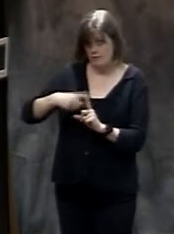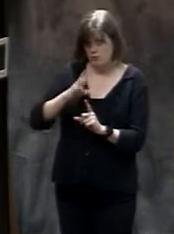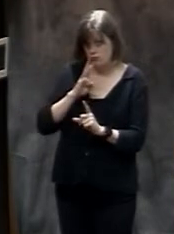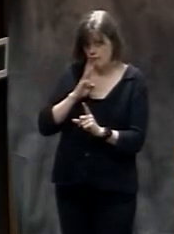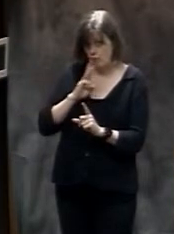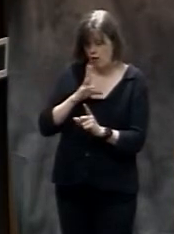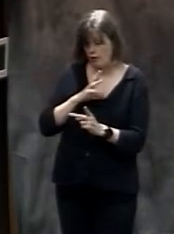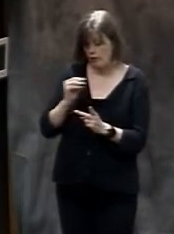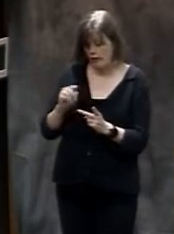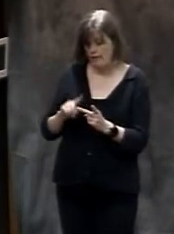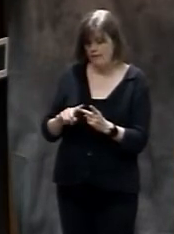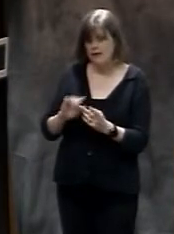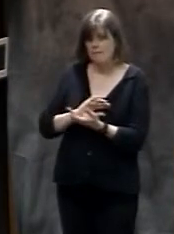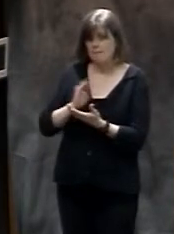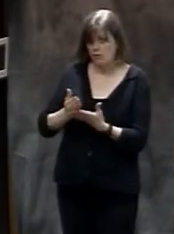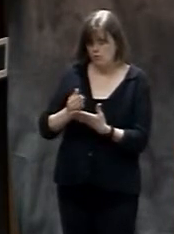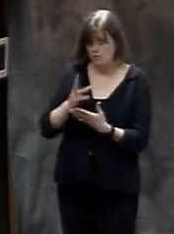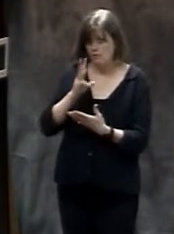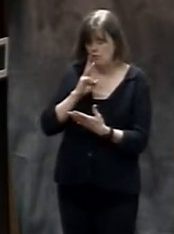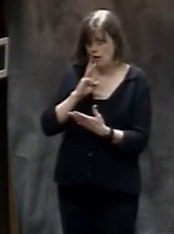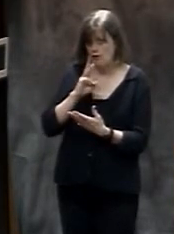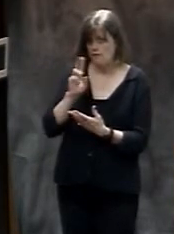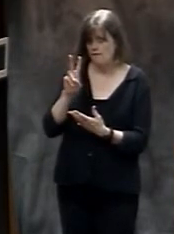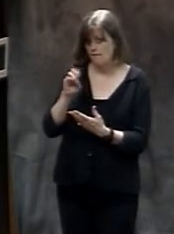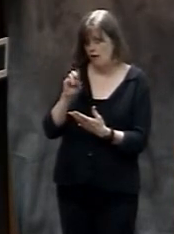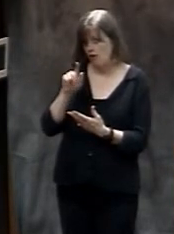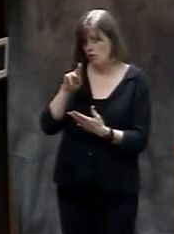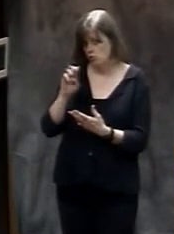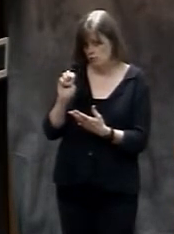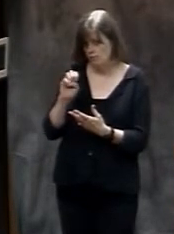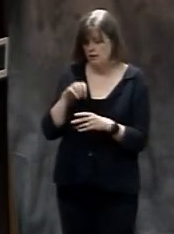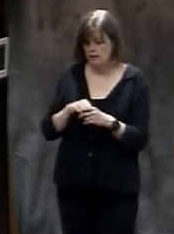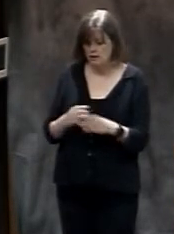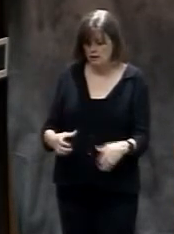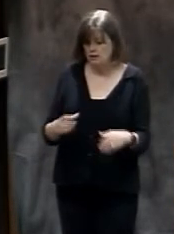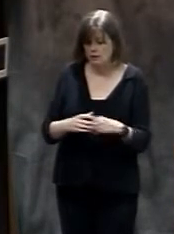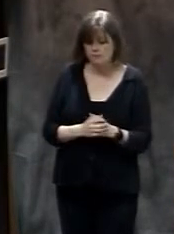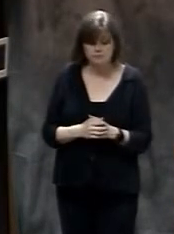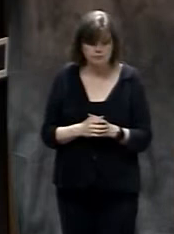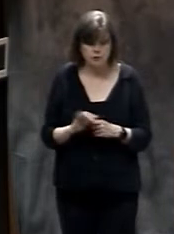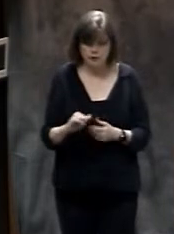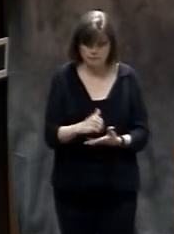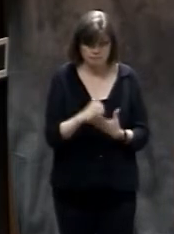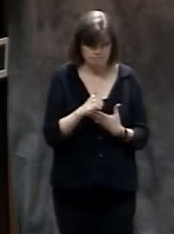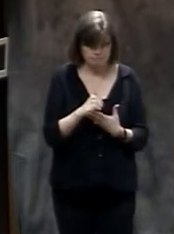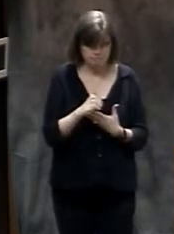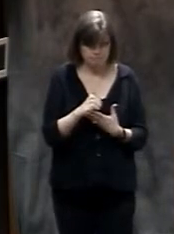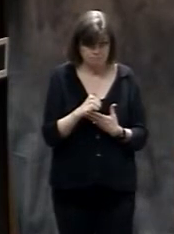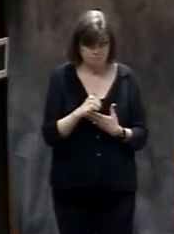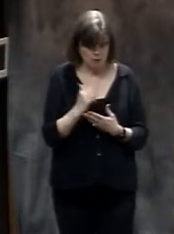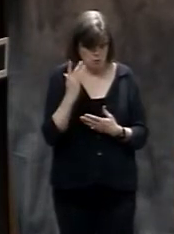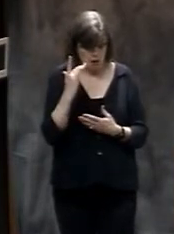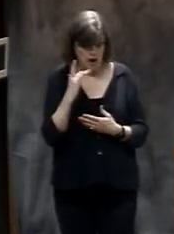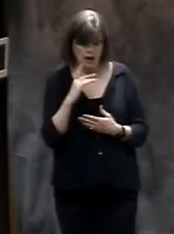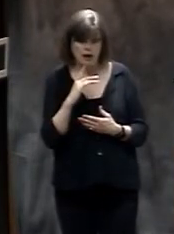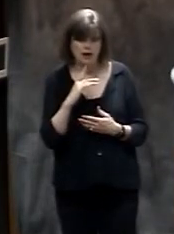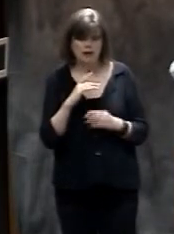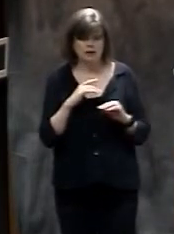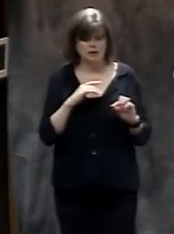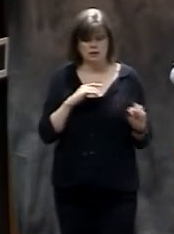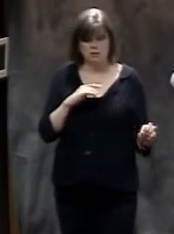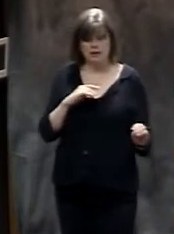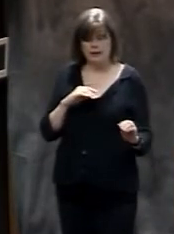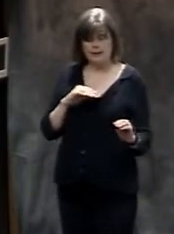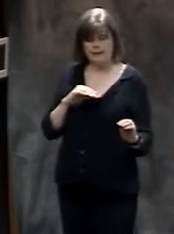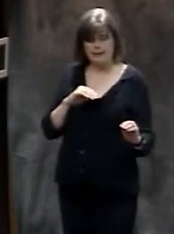and the volume of water in the container. So that can be really helpful for us. We can then plug this model into that mosquito